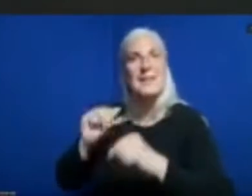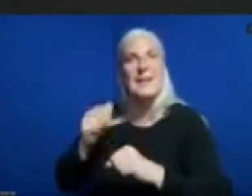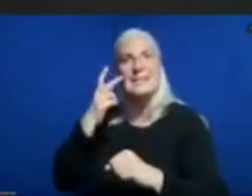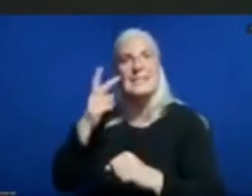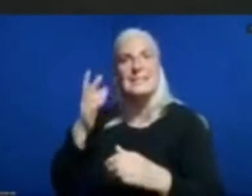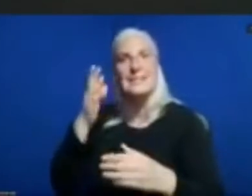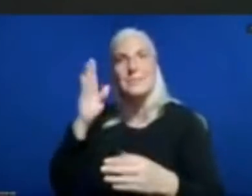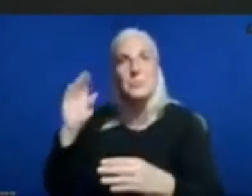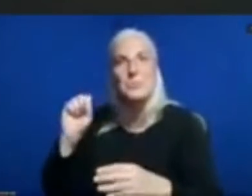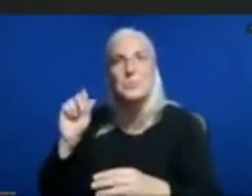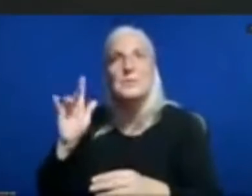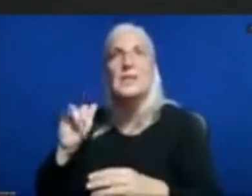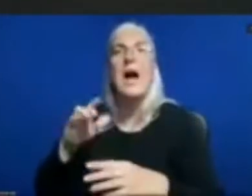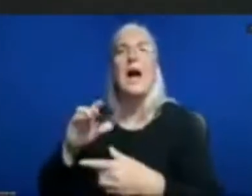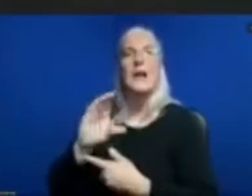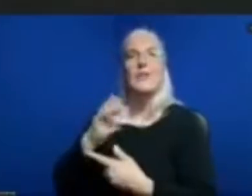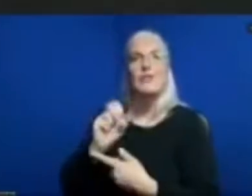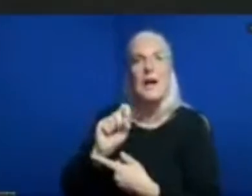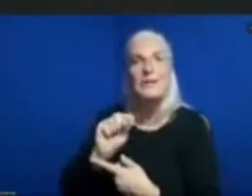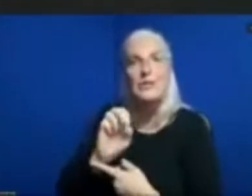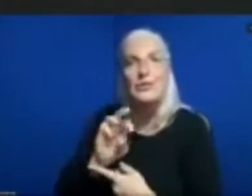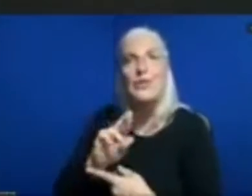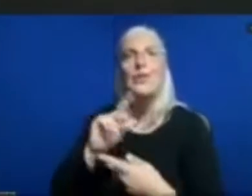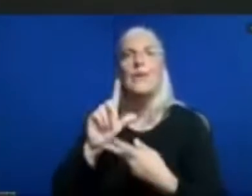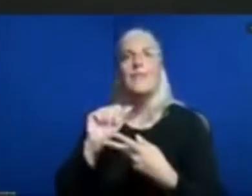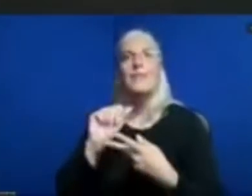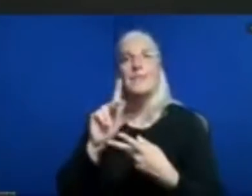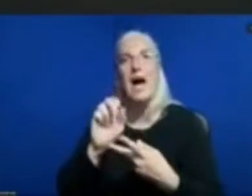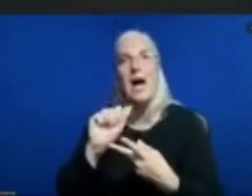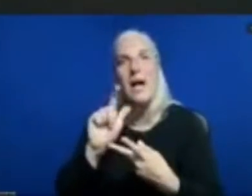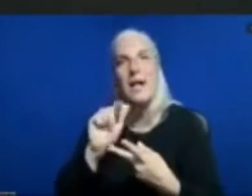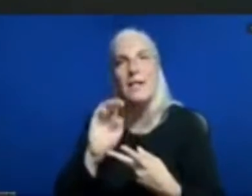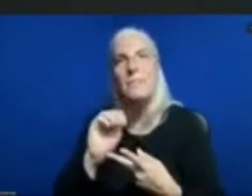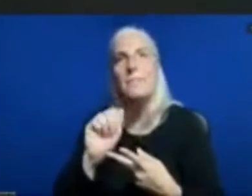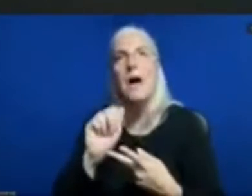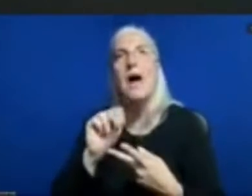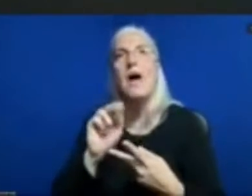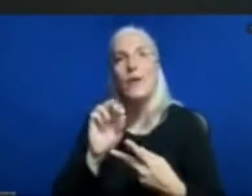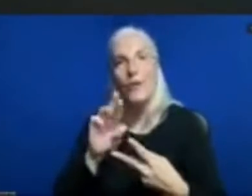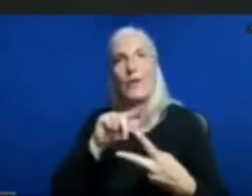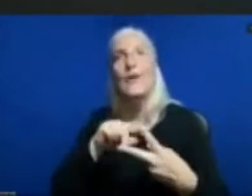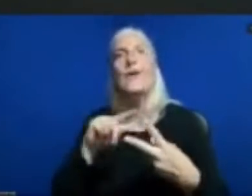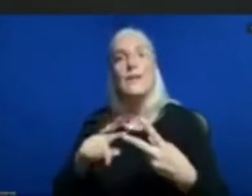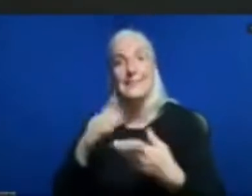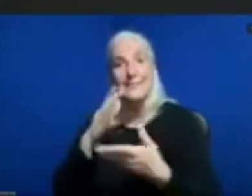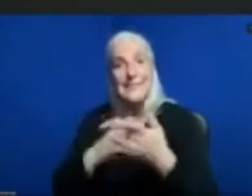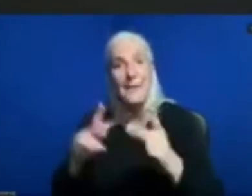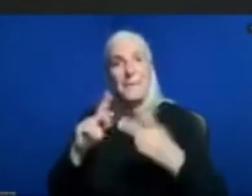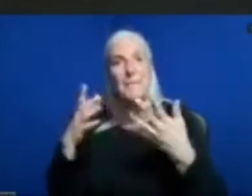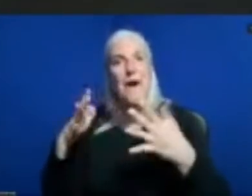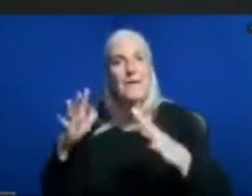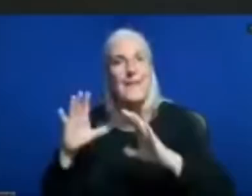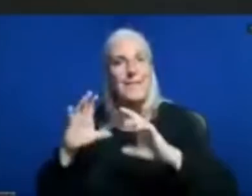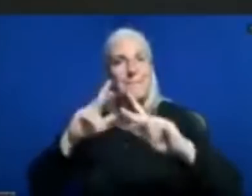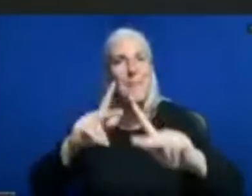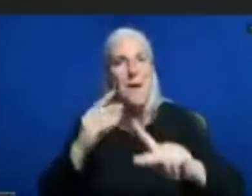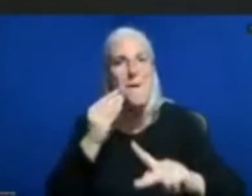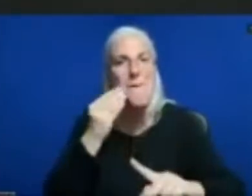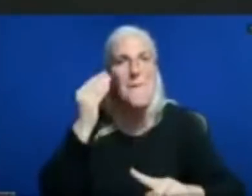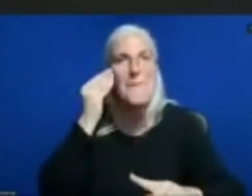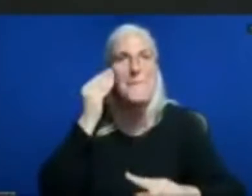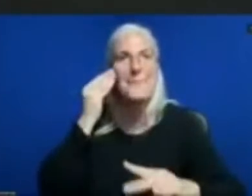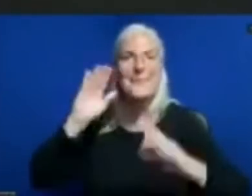to repopulate their homes, welcome. I do ask, though, that you be cognizant. These